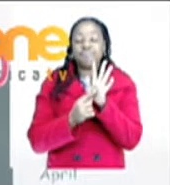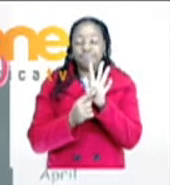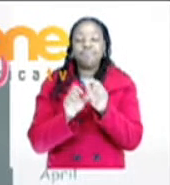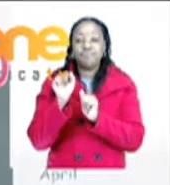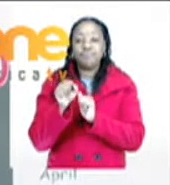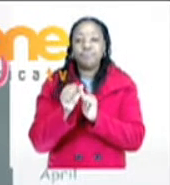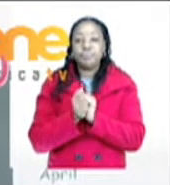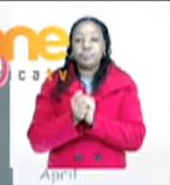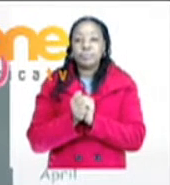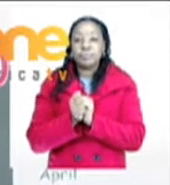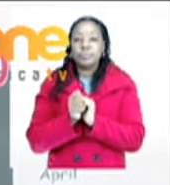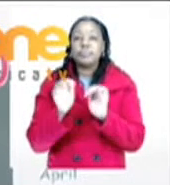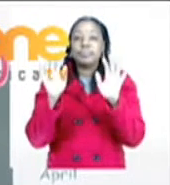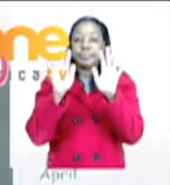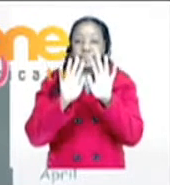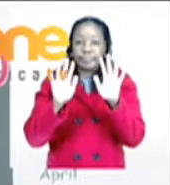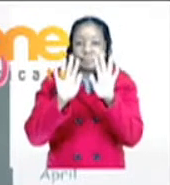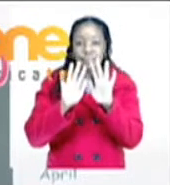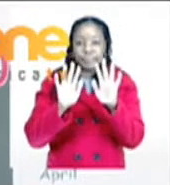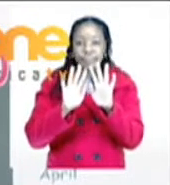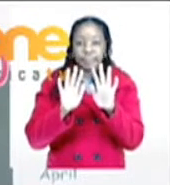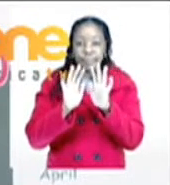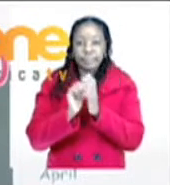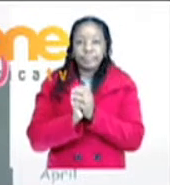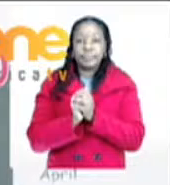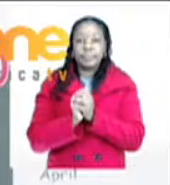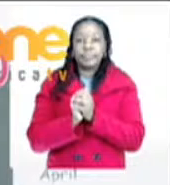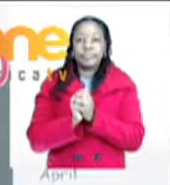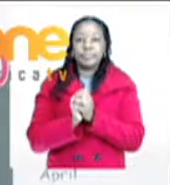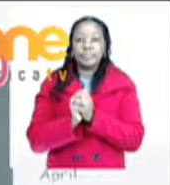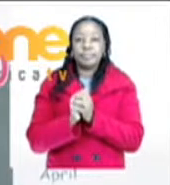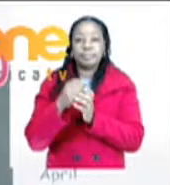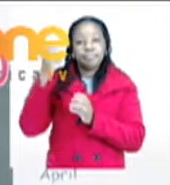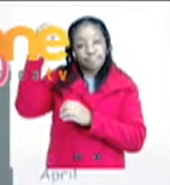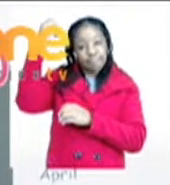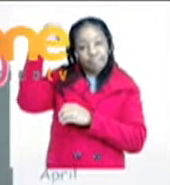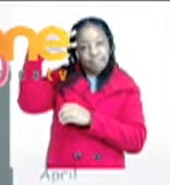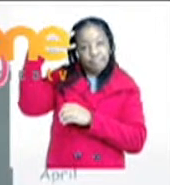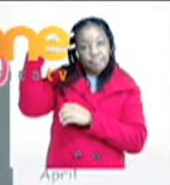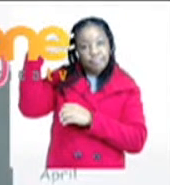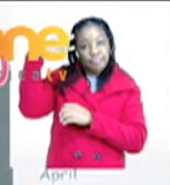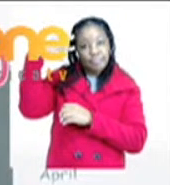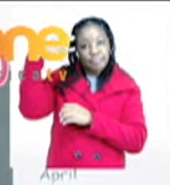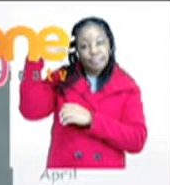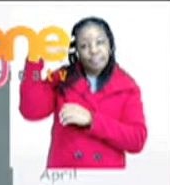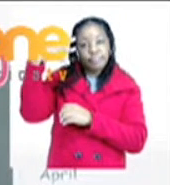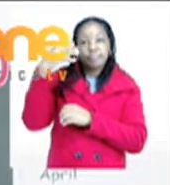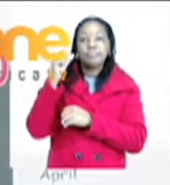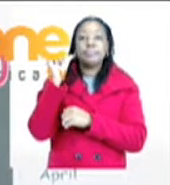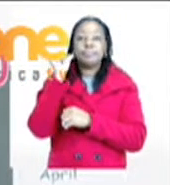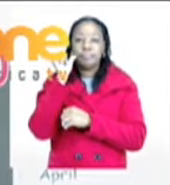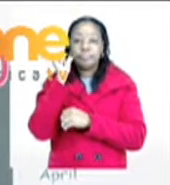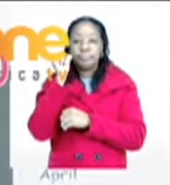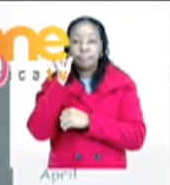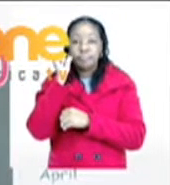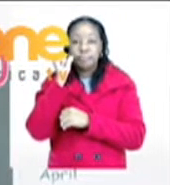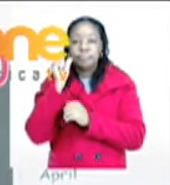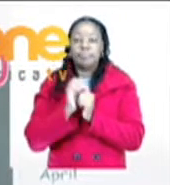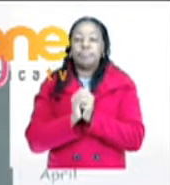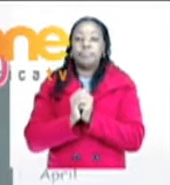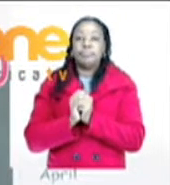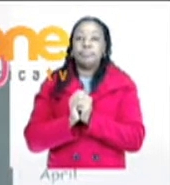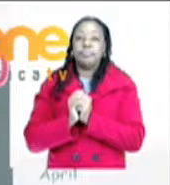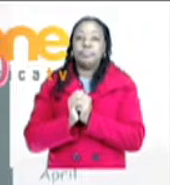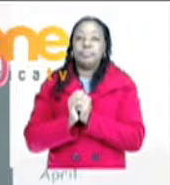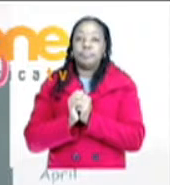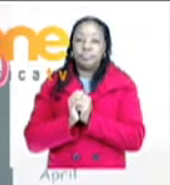We need to color in the sun yellow, and this is yellow. We must